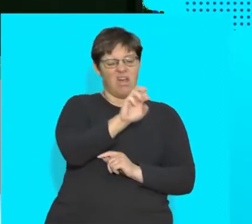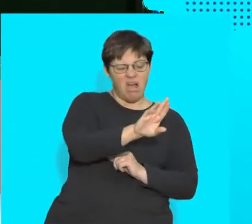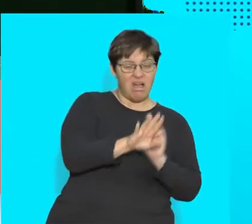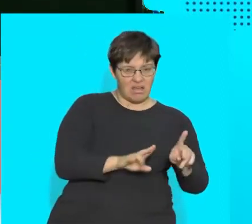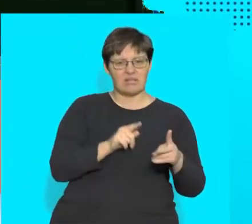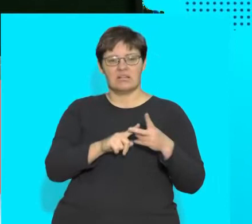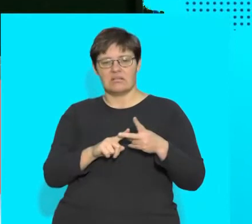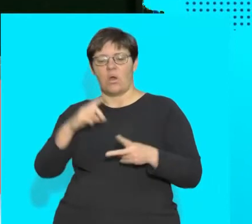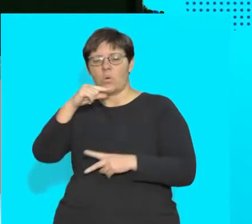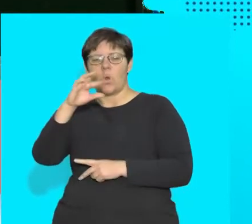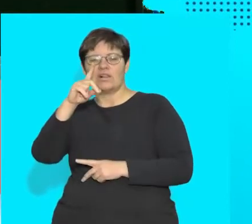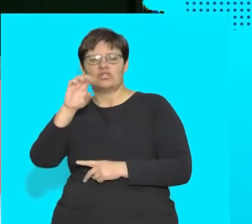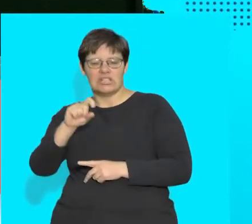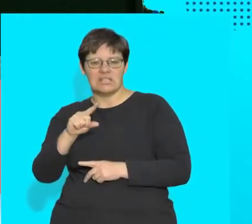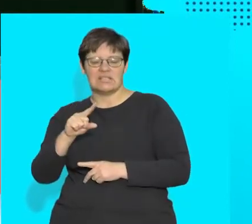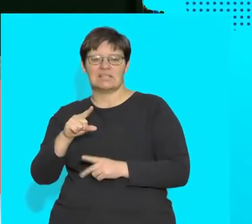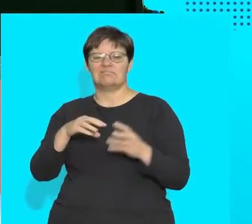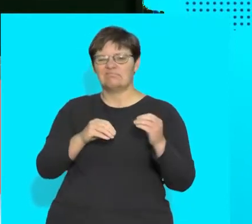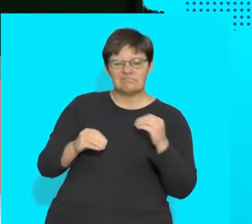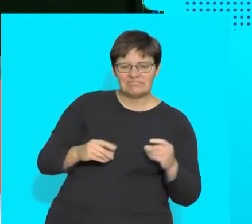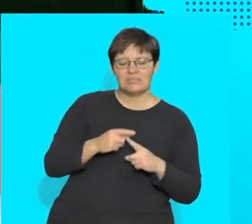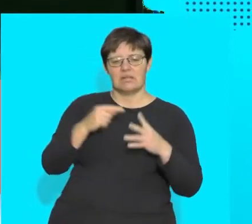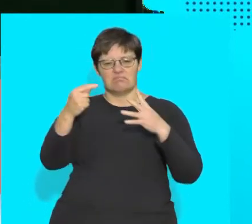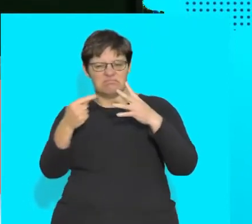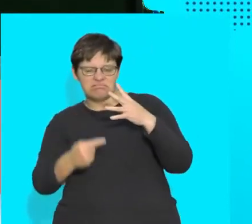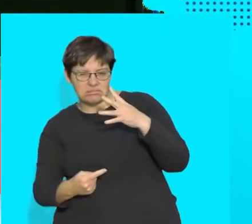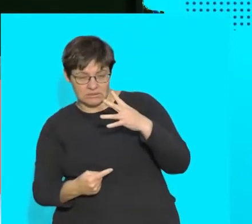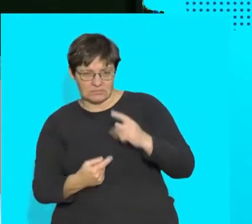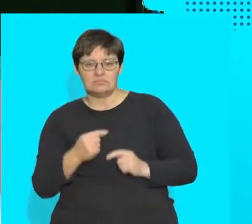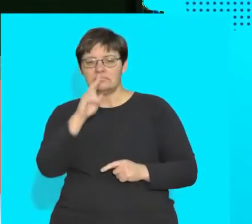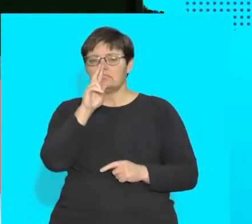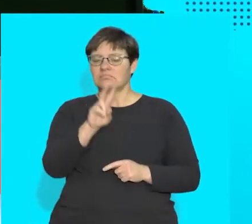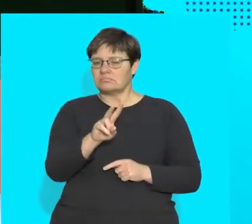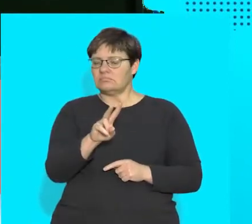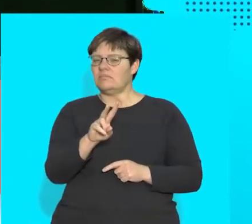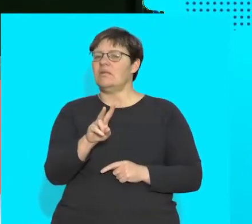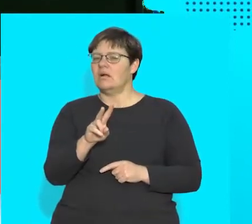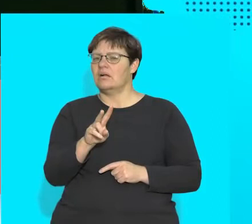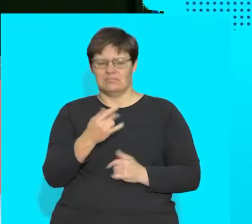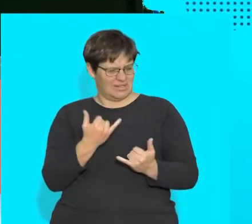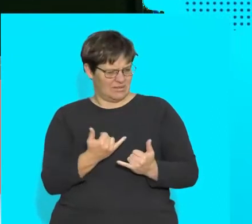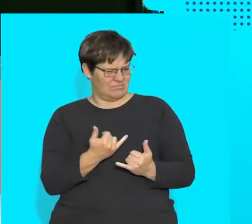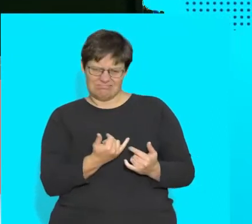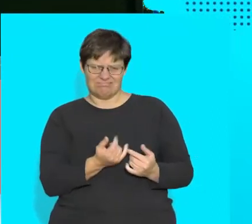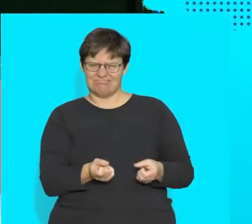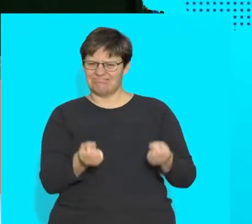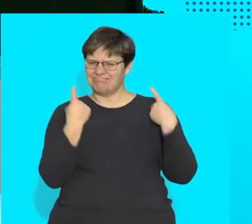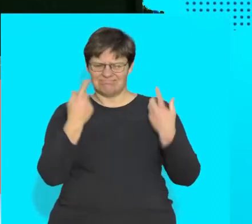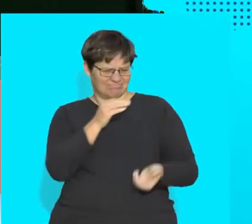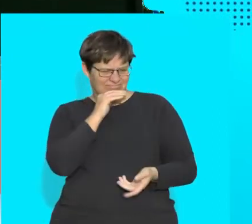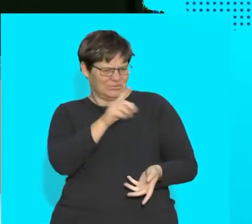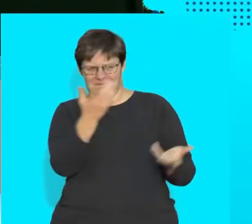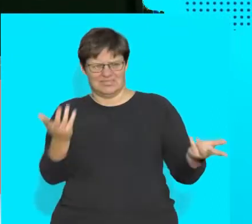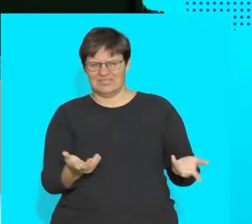at the Golgi apparatus and the nucleus. And a lot of these things are not going to make too much sense for you